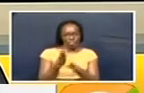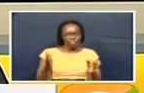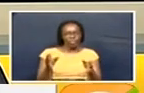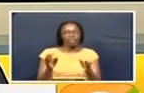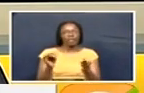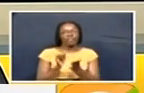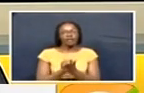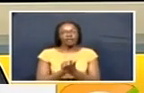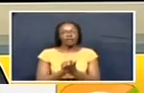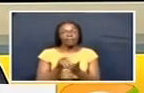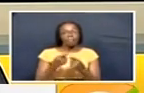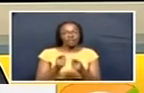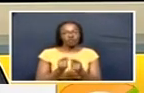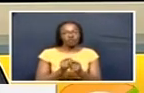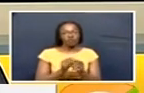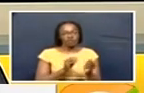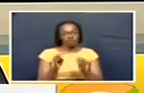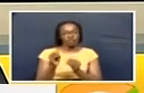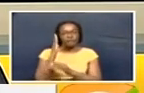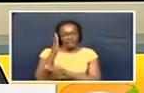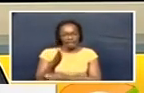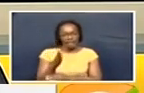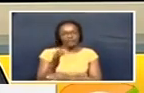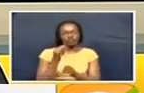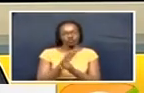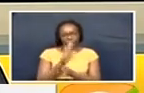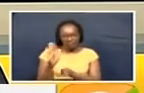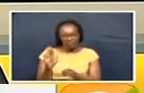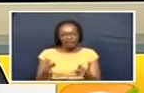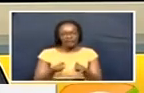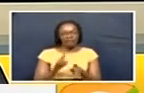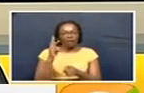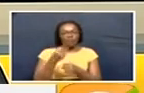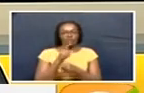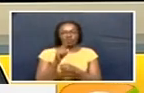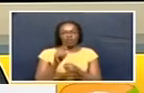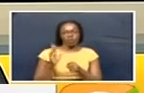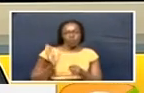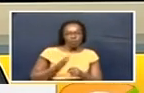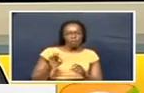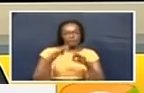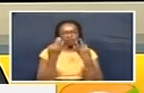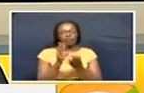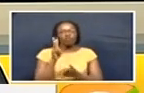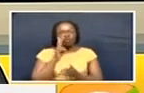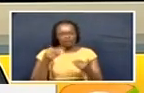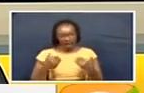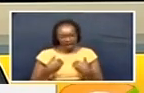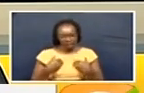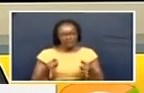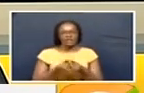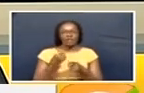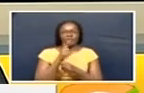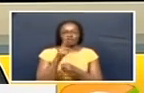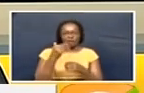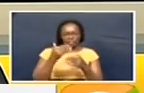directly to doing what they are supposed to be doing, be it making sure that our women and our families have water, be it making sure that the